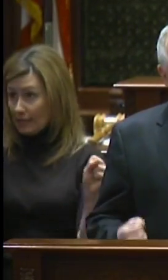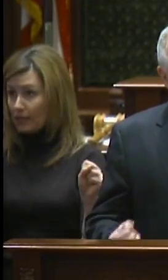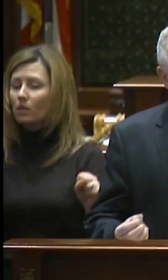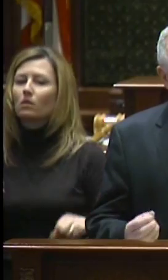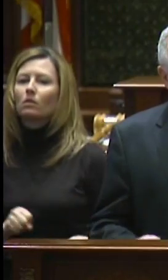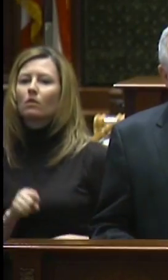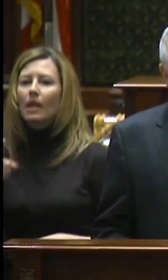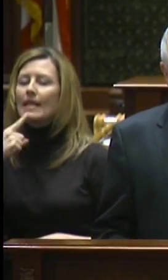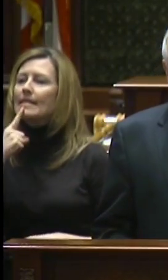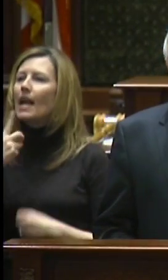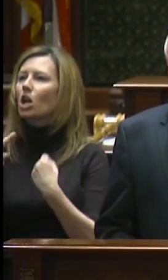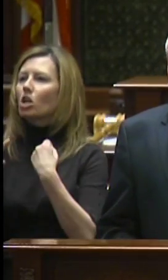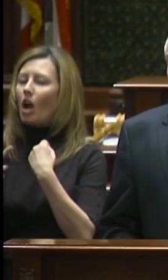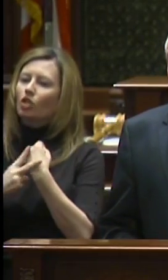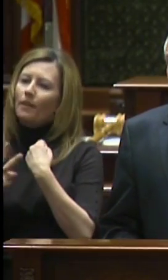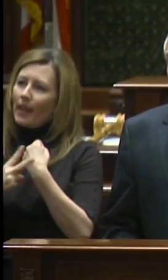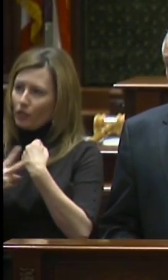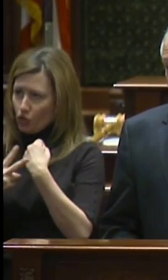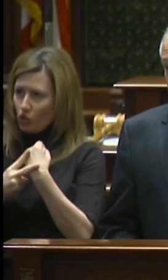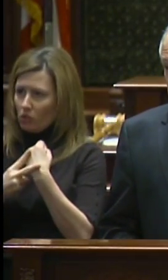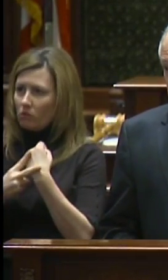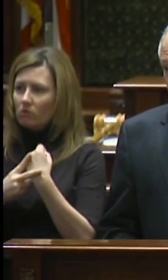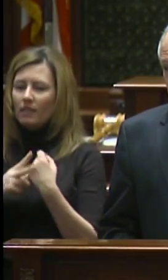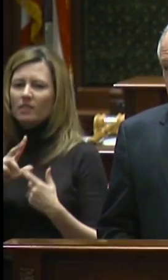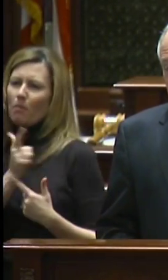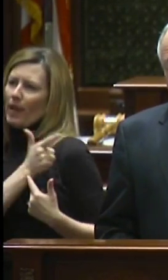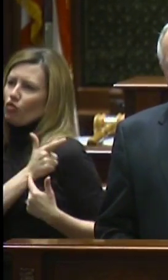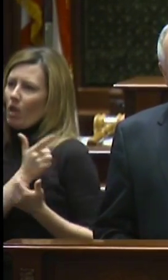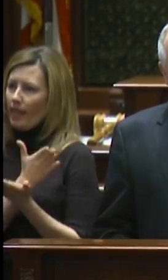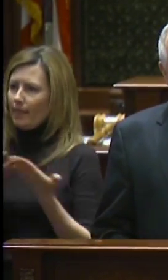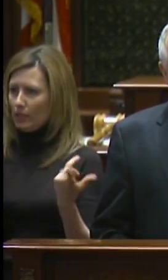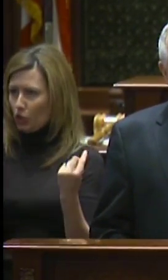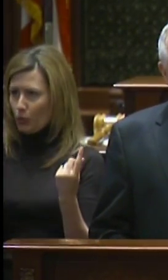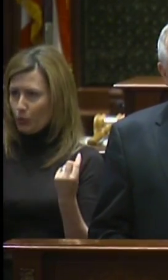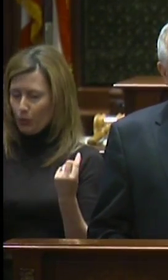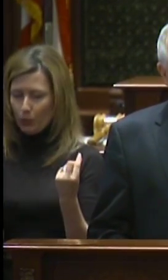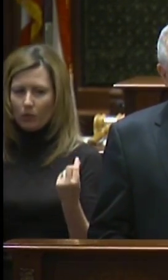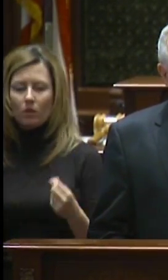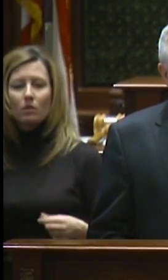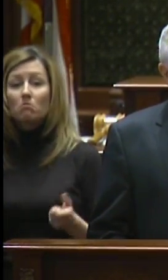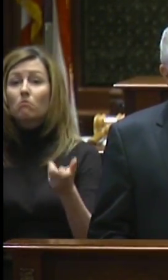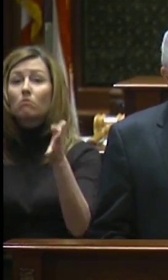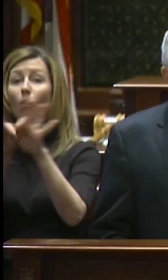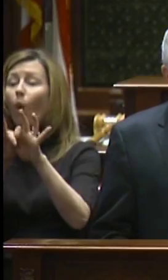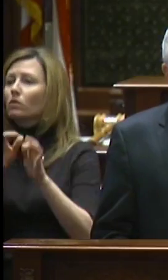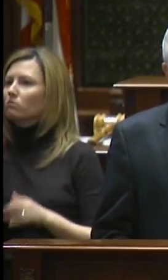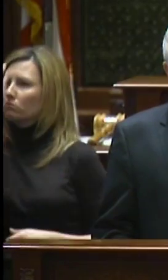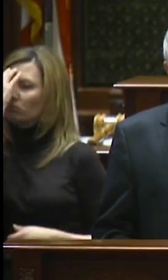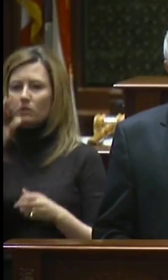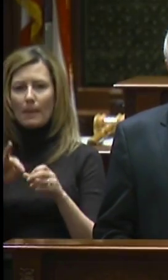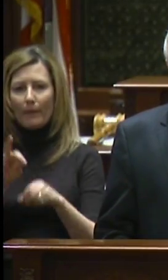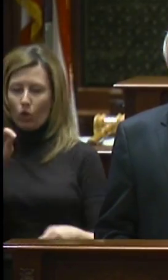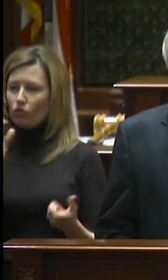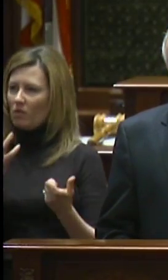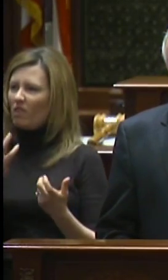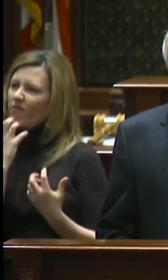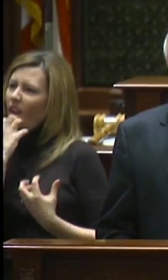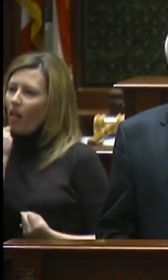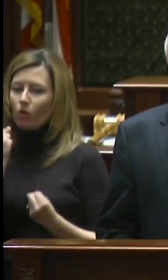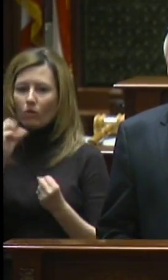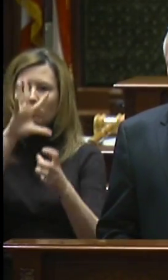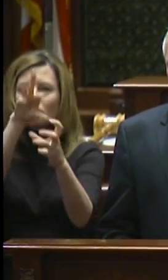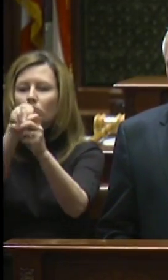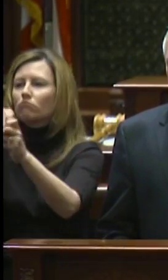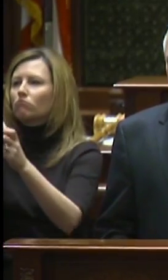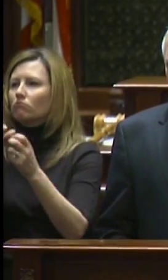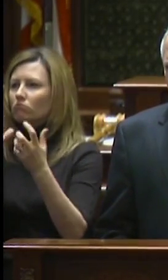he said conservation is the patriotic thing to do. And it's important that we understand the spiritual value of being in nature. And so